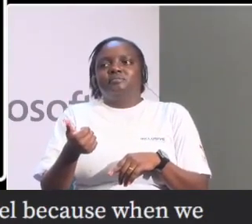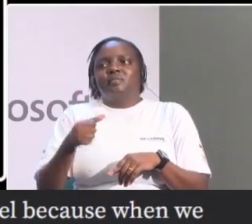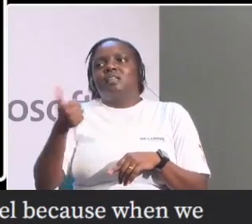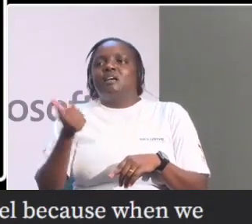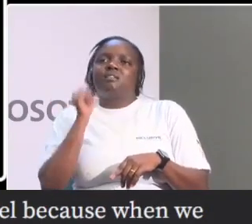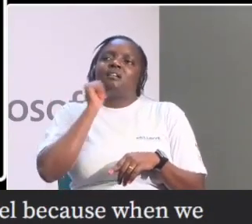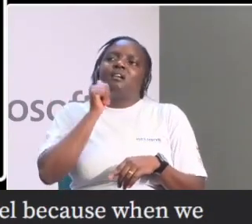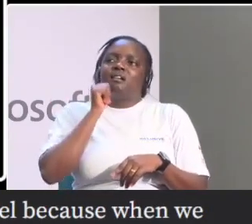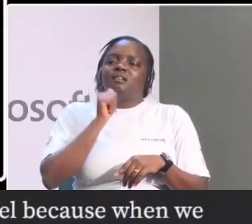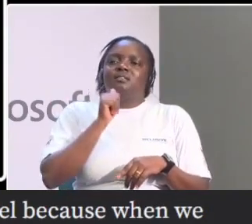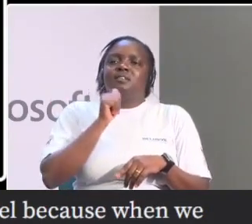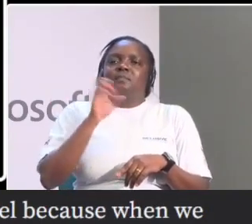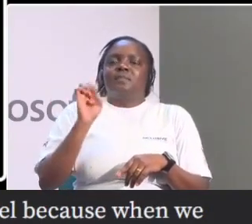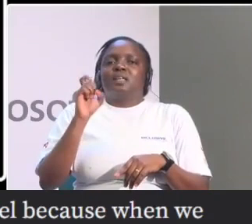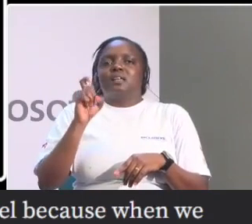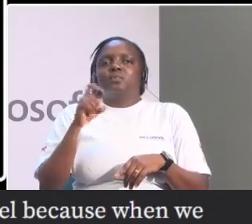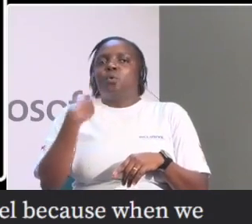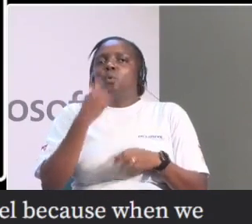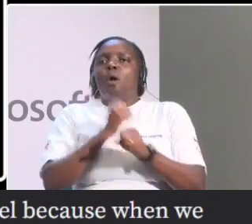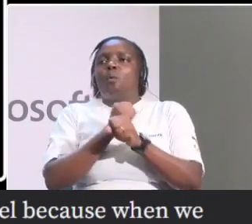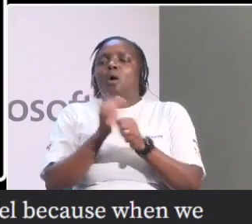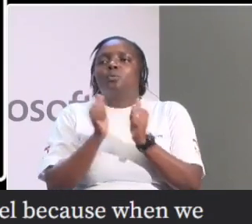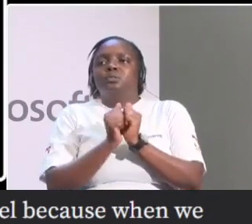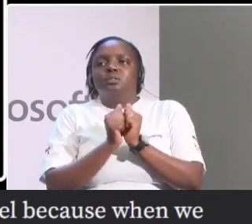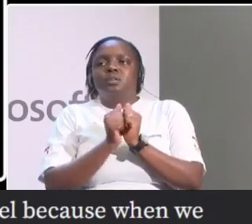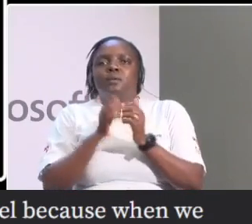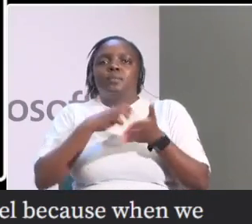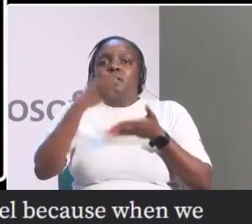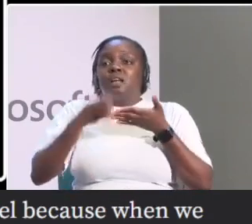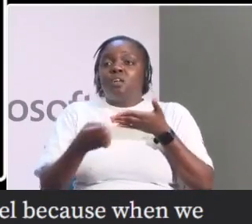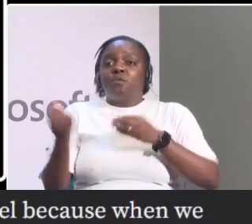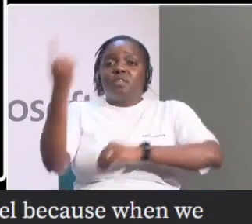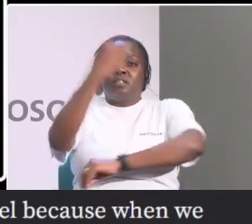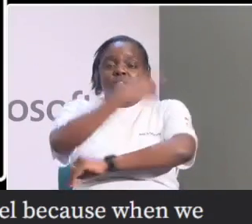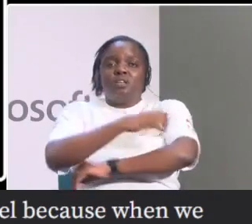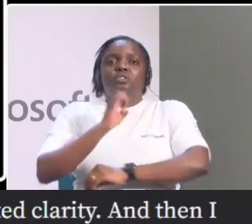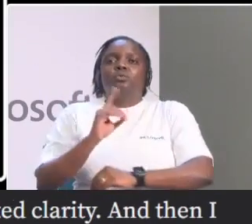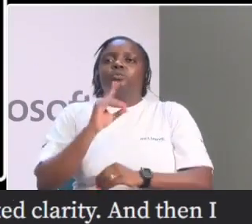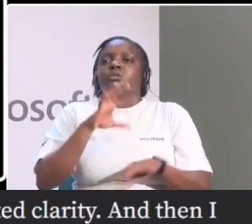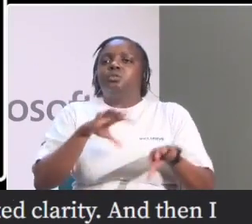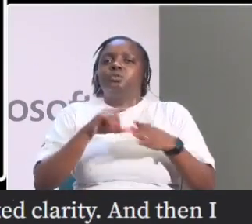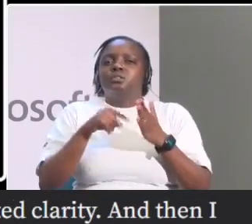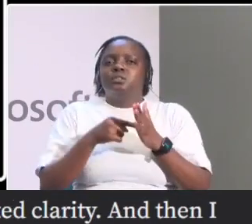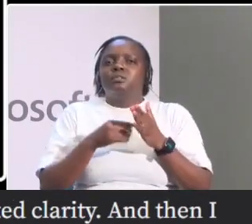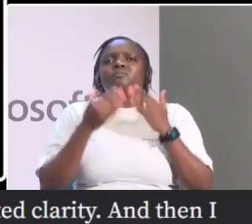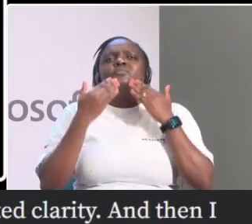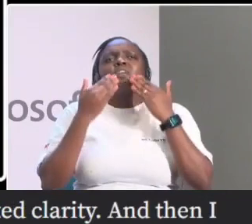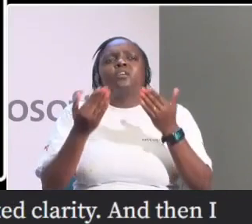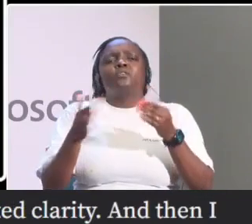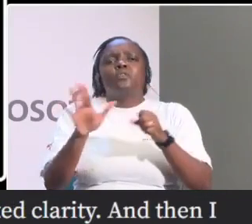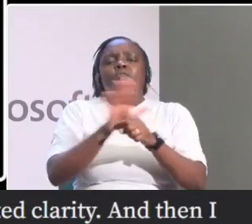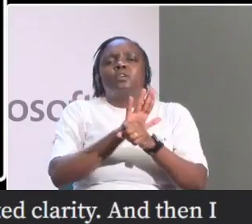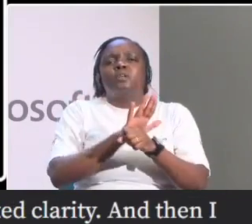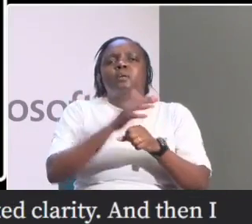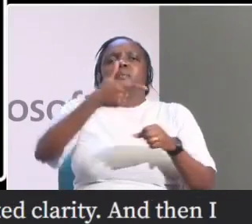girlfriend who I still work with, at the end of each day, she would do this thing of just saying, "Thank you for filling my car